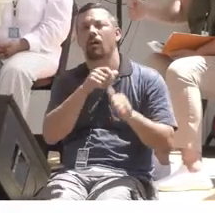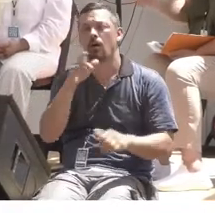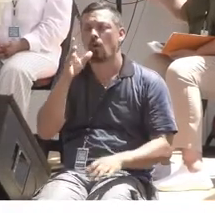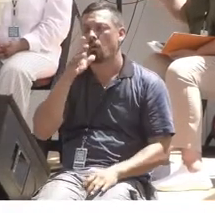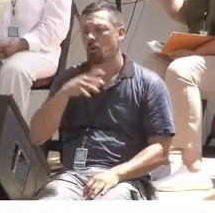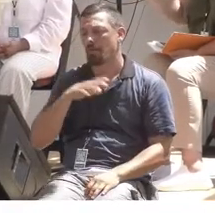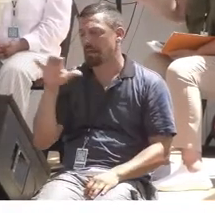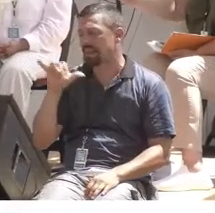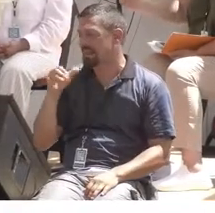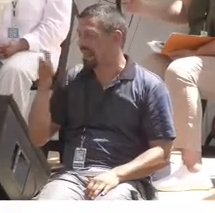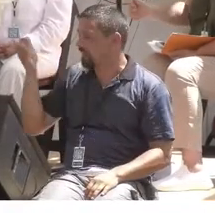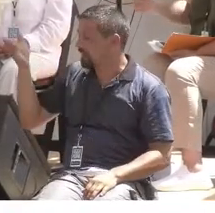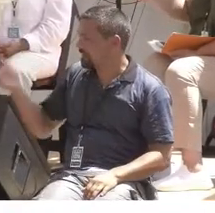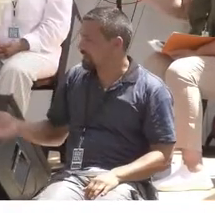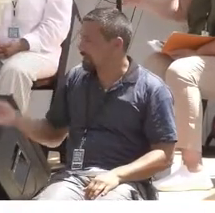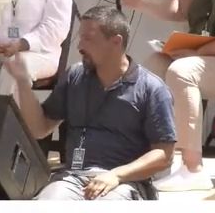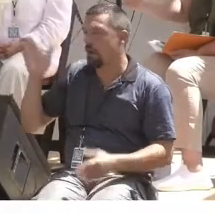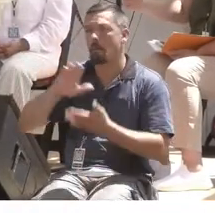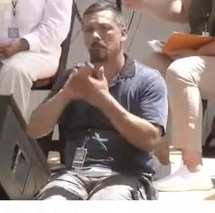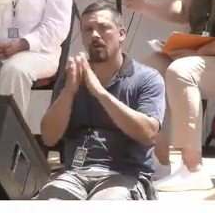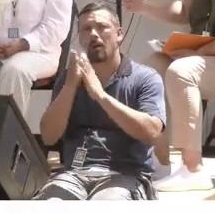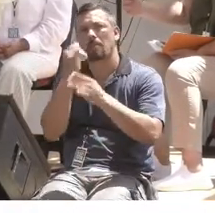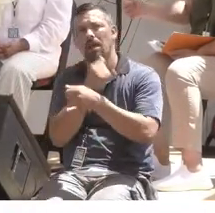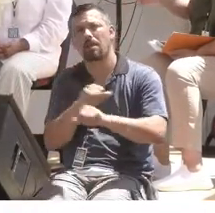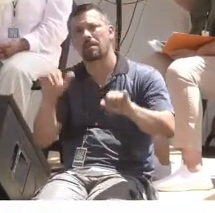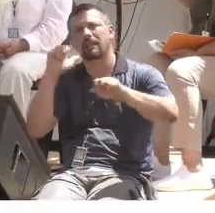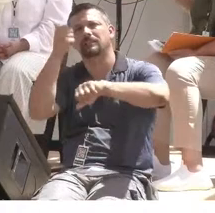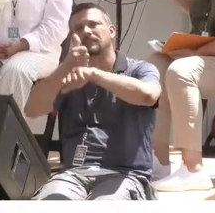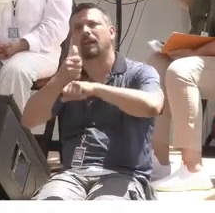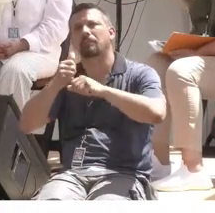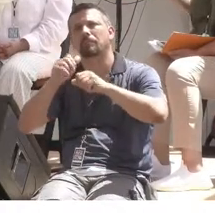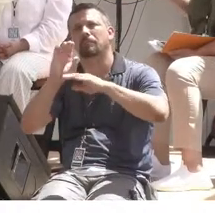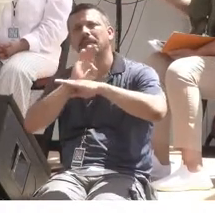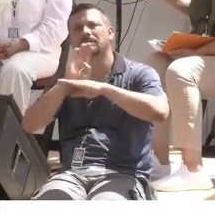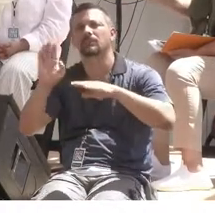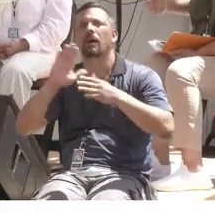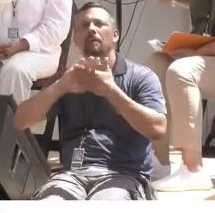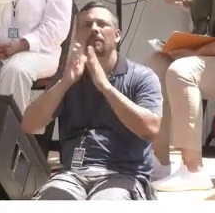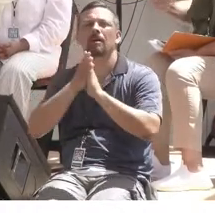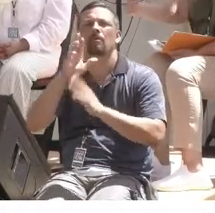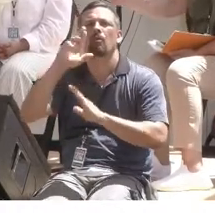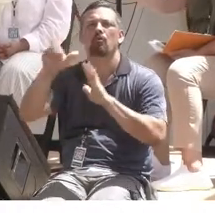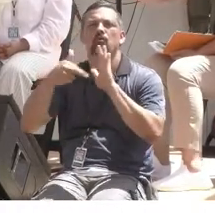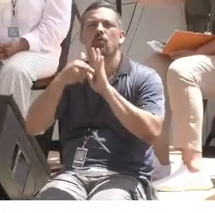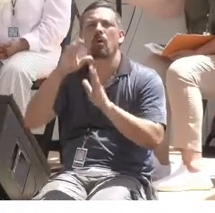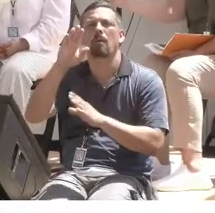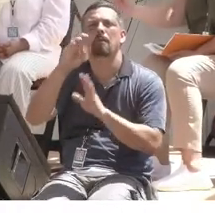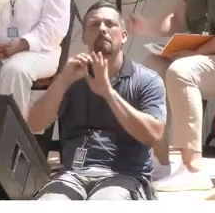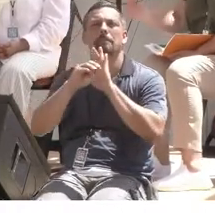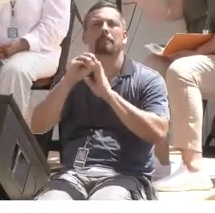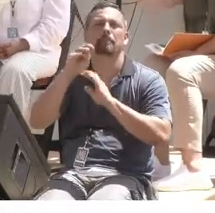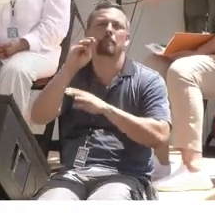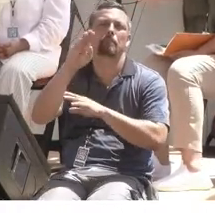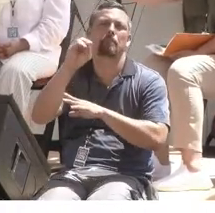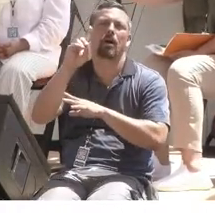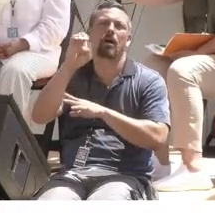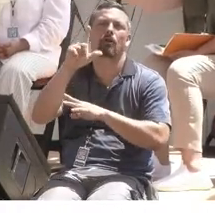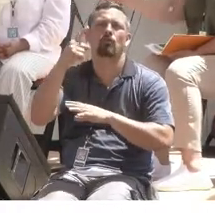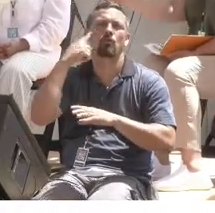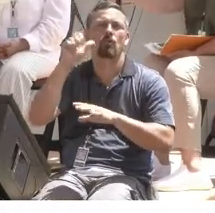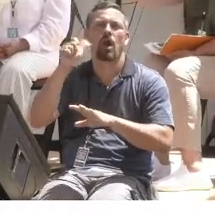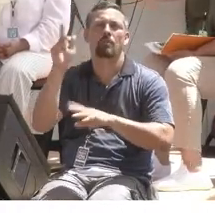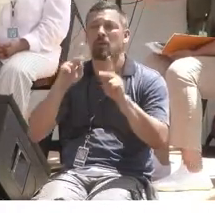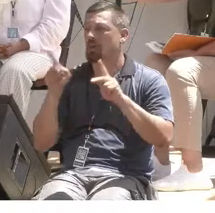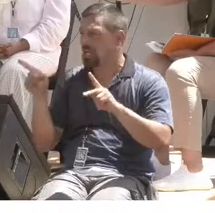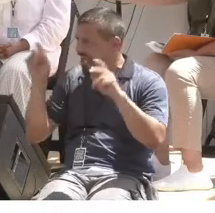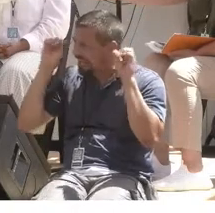out and go independent and set up their own businesses, become a role model for others to follow. If she can do it